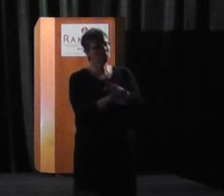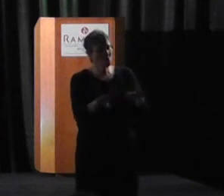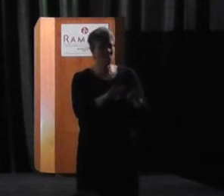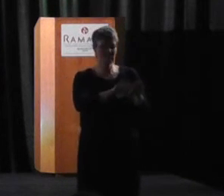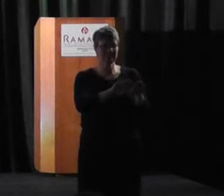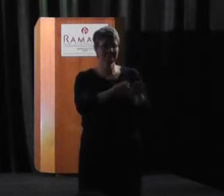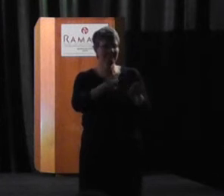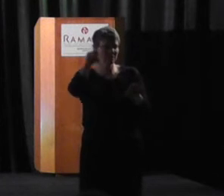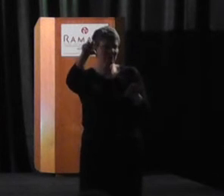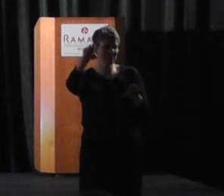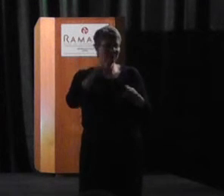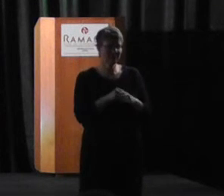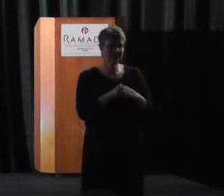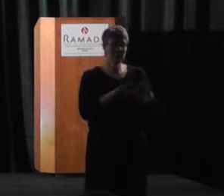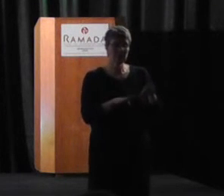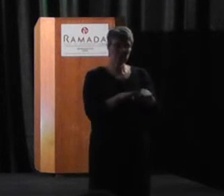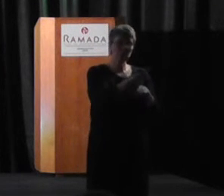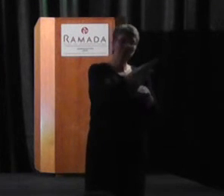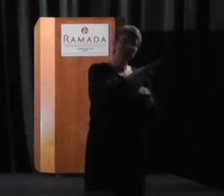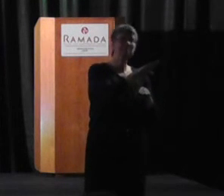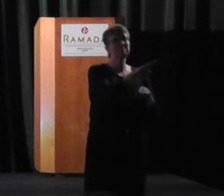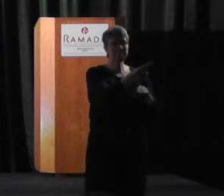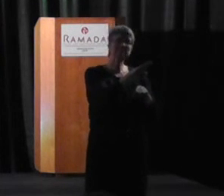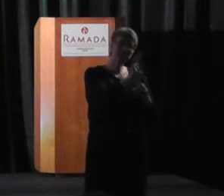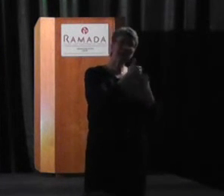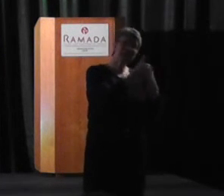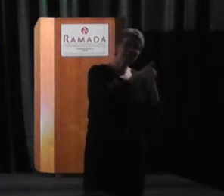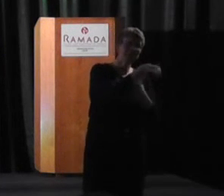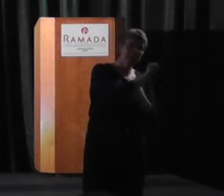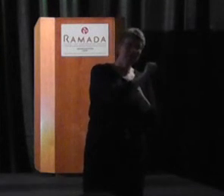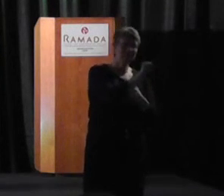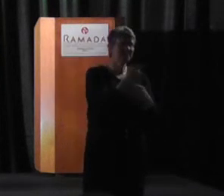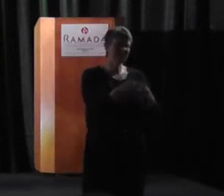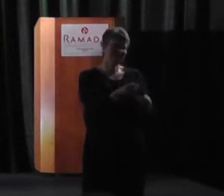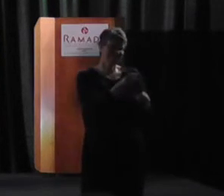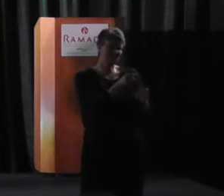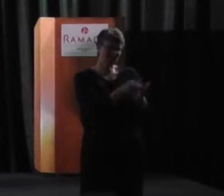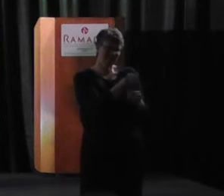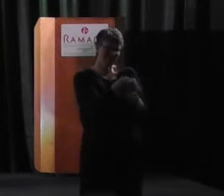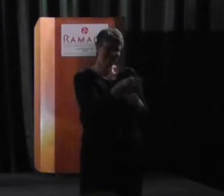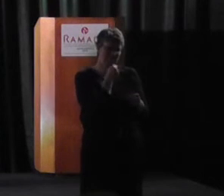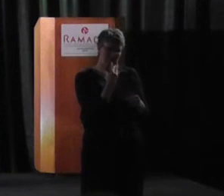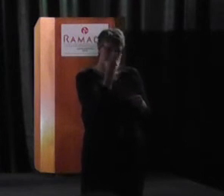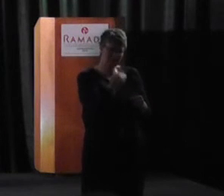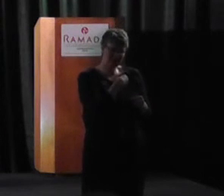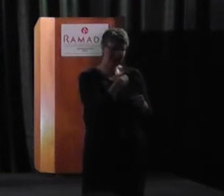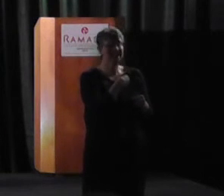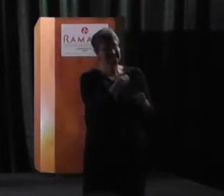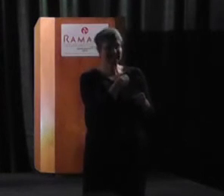are not encouraged as they are seen as unattractive and discriminatory. Besides, today's